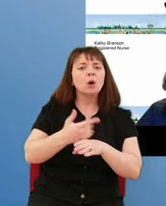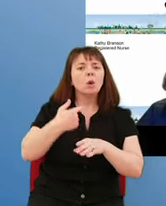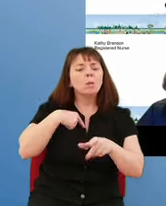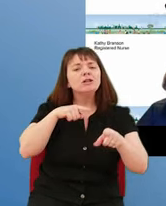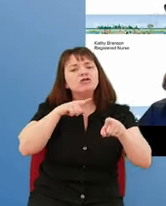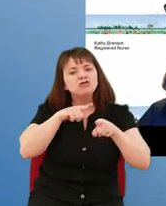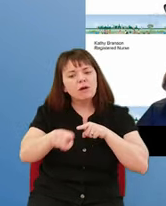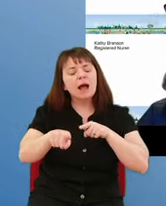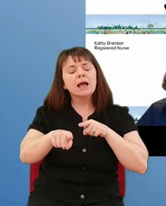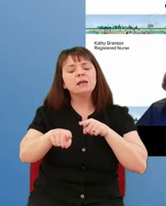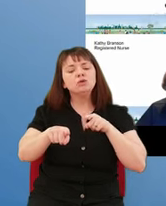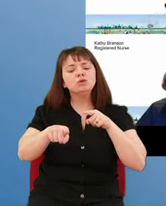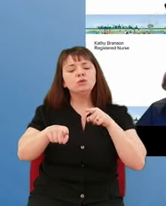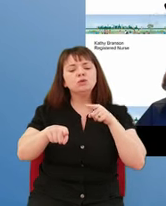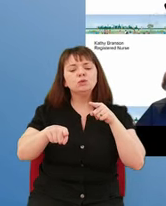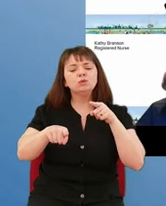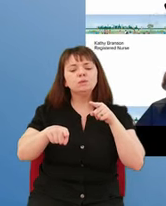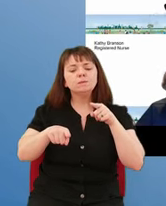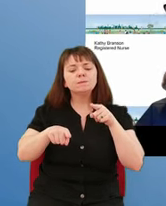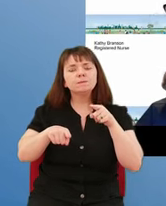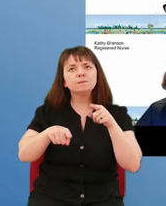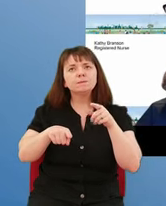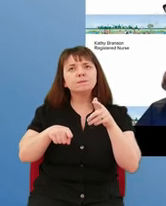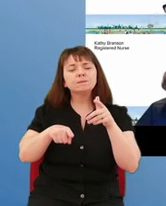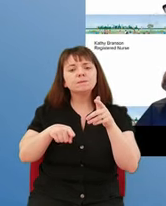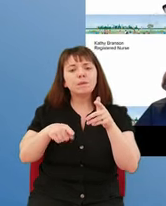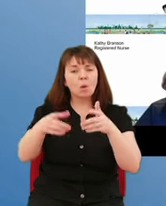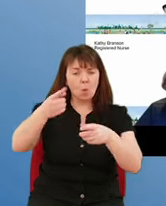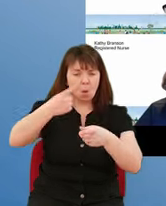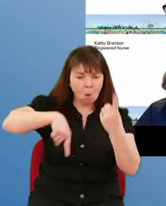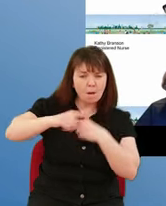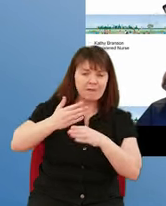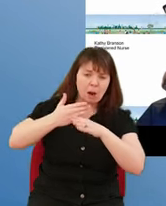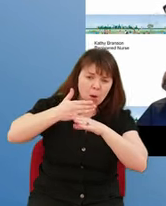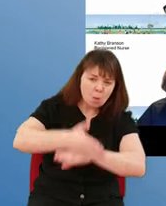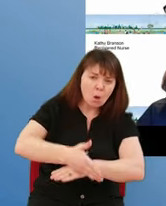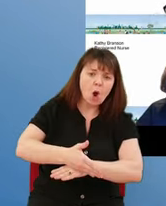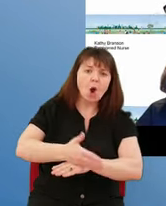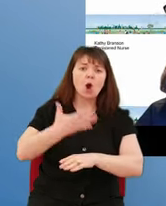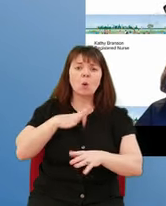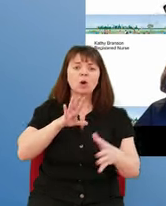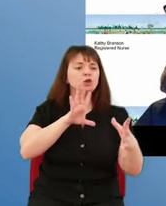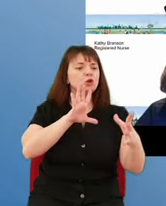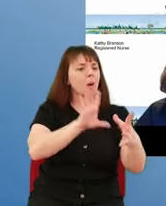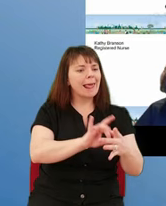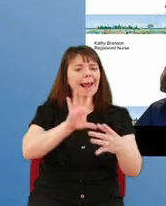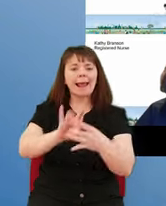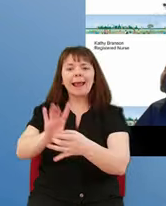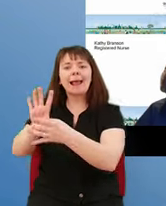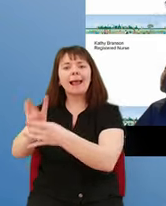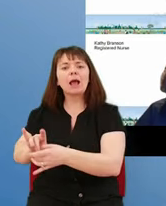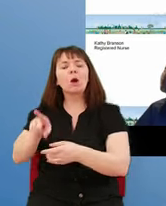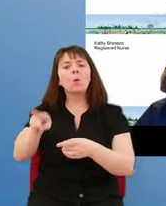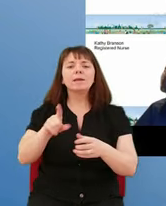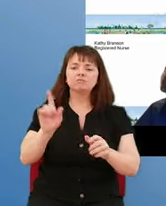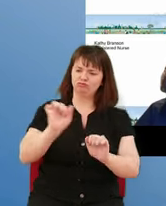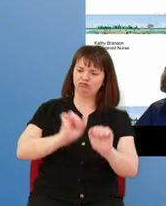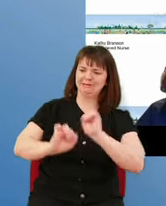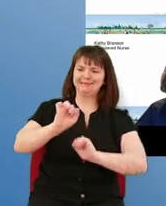the resilience funding, and we'll continue to do that. I've got no doubt that with our interest in